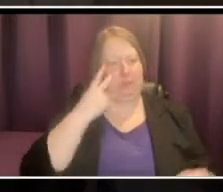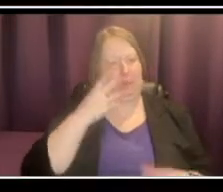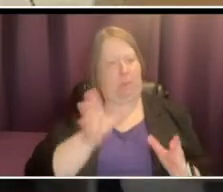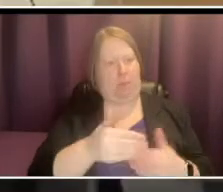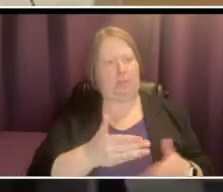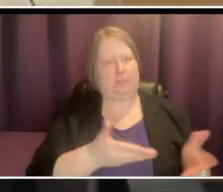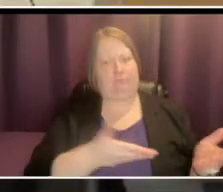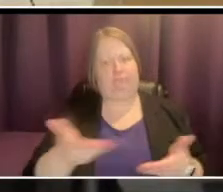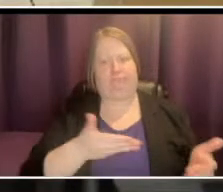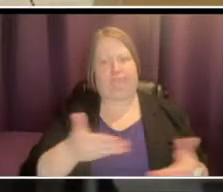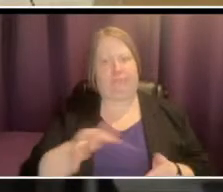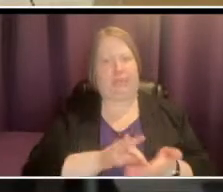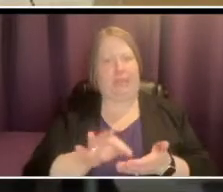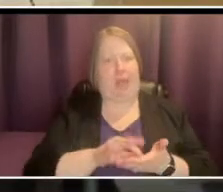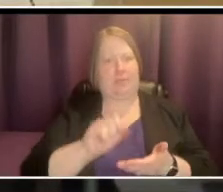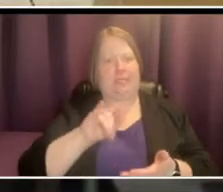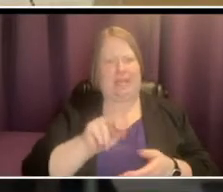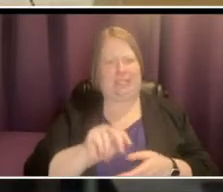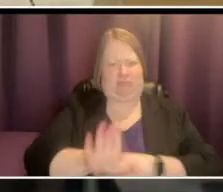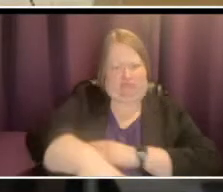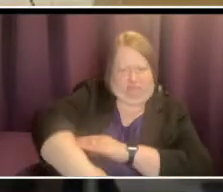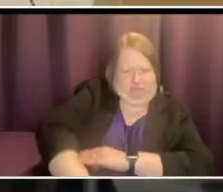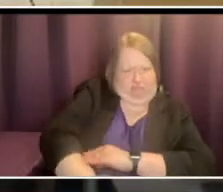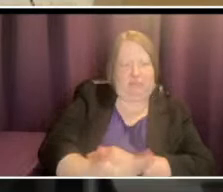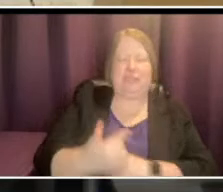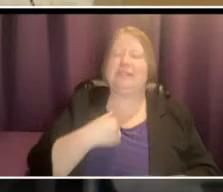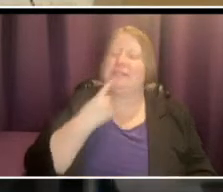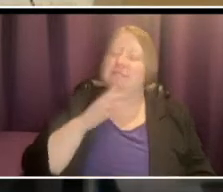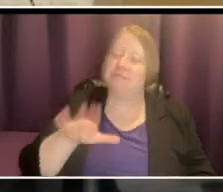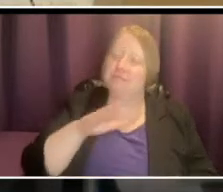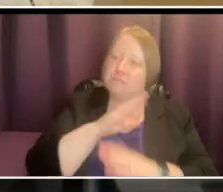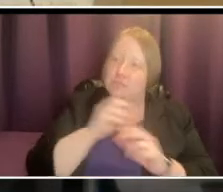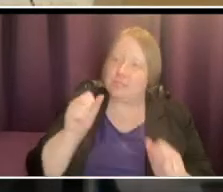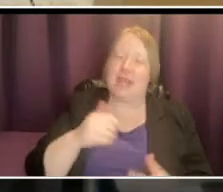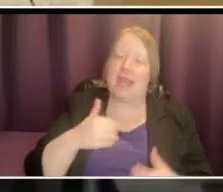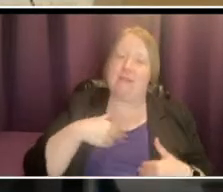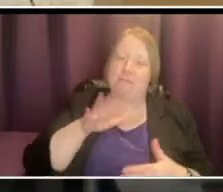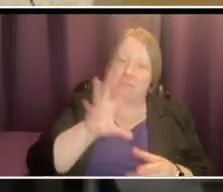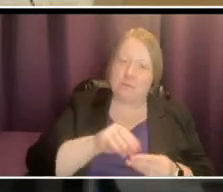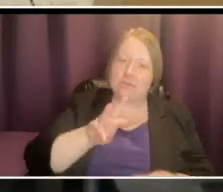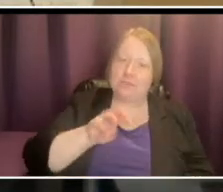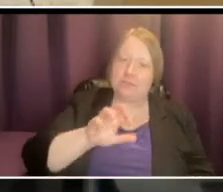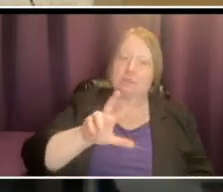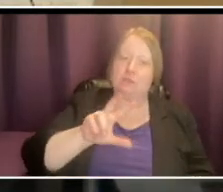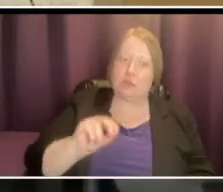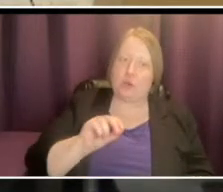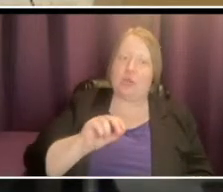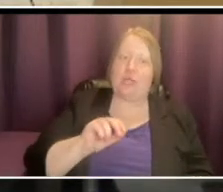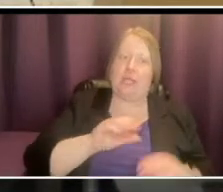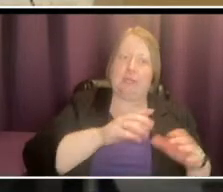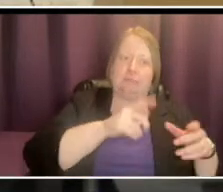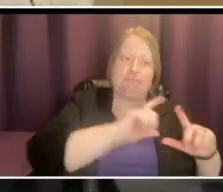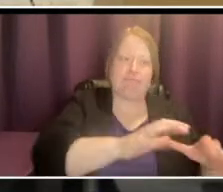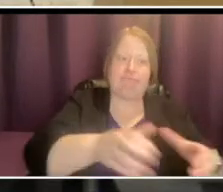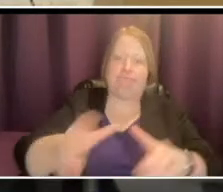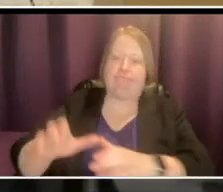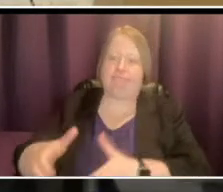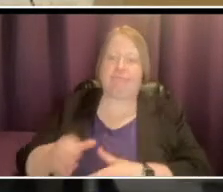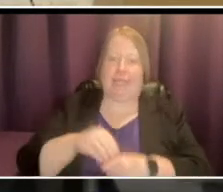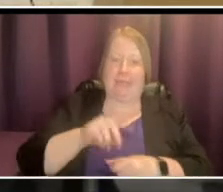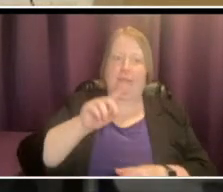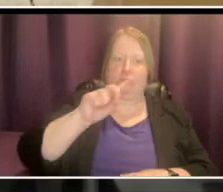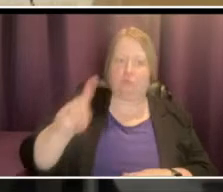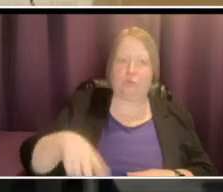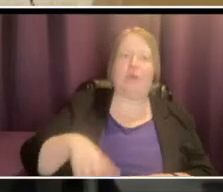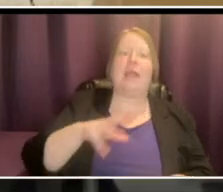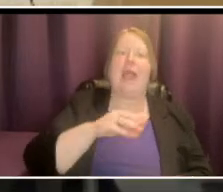the morning. And I said, Mr. President, there are 630 precincts in Detroit. And unlike elsewhere in the state, they centralize